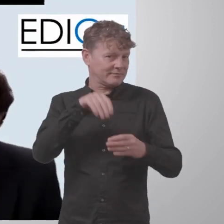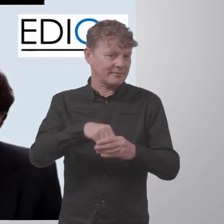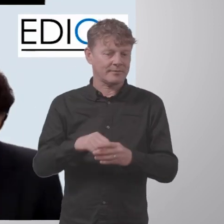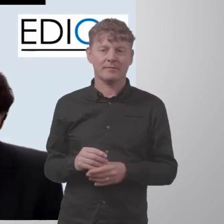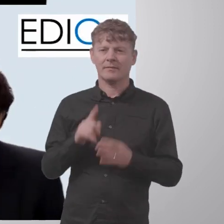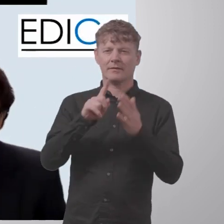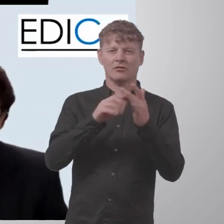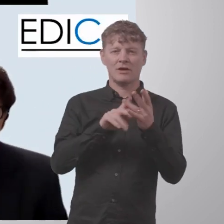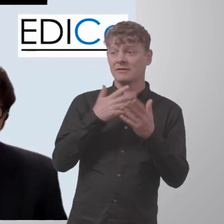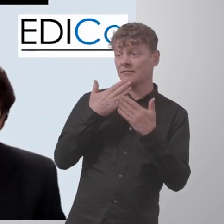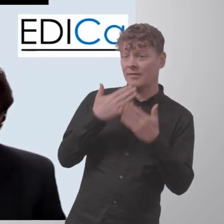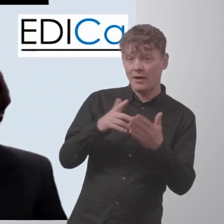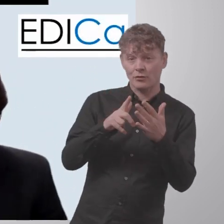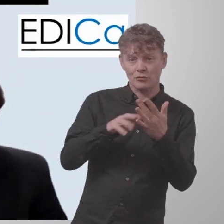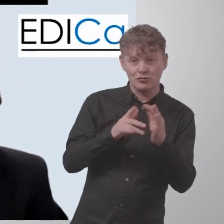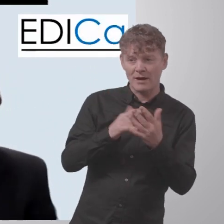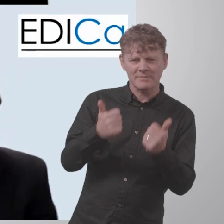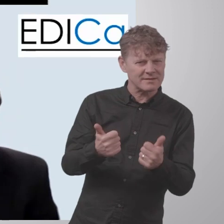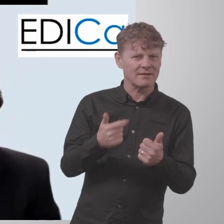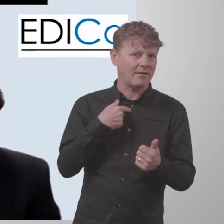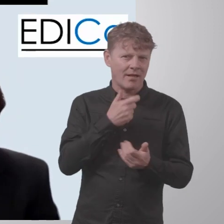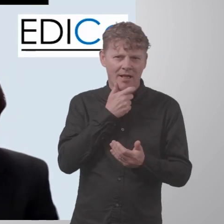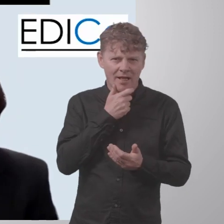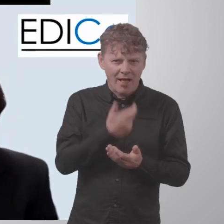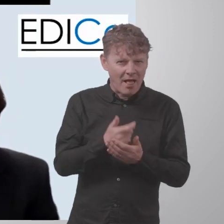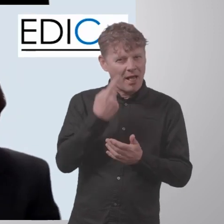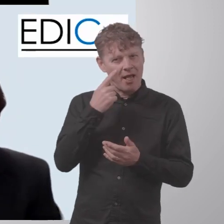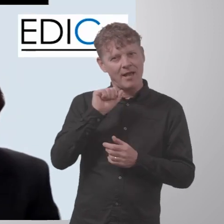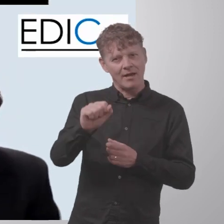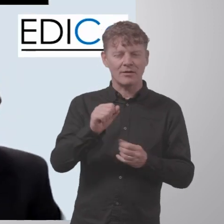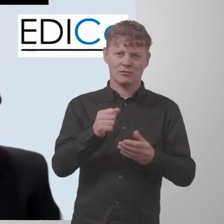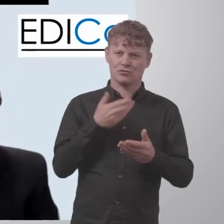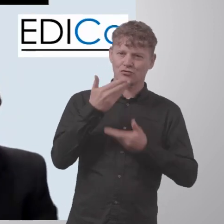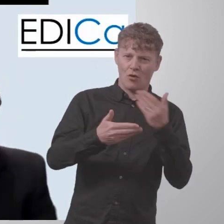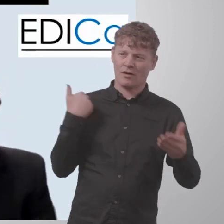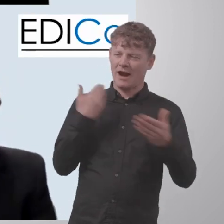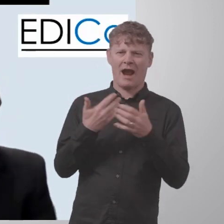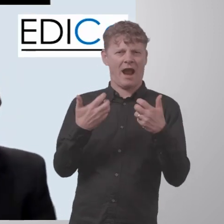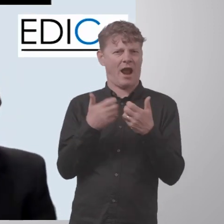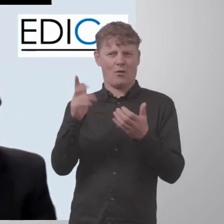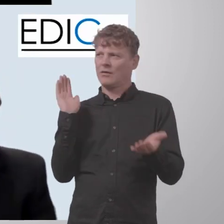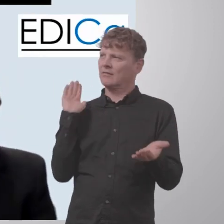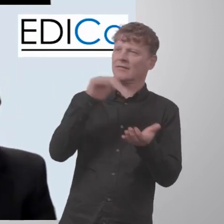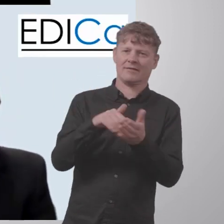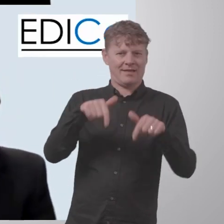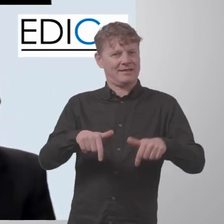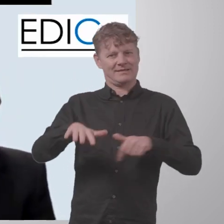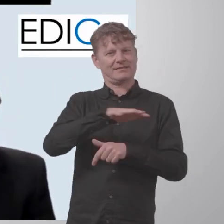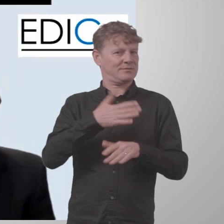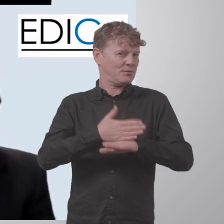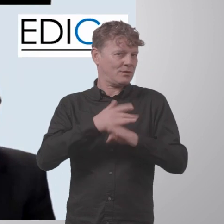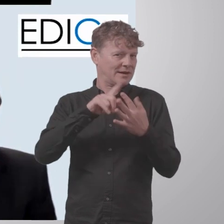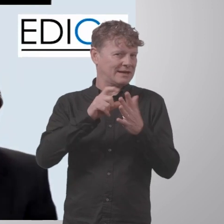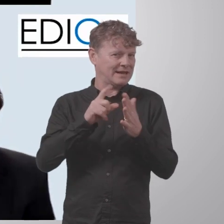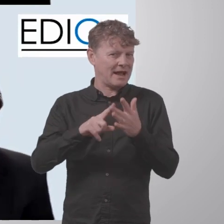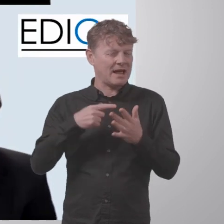hit people's arcs as to how they arrived to this work. And obviously, you know, kind of hearing about your son and hearing about